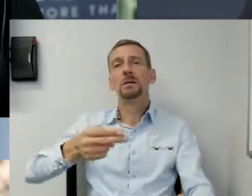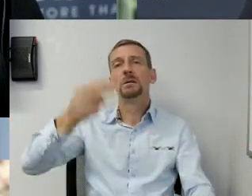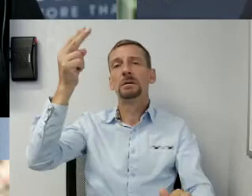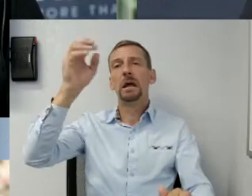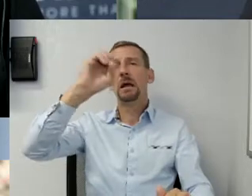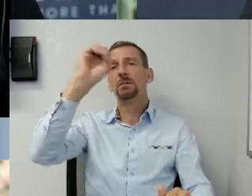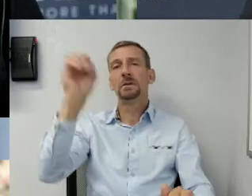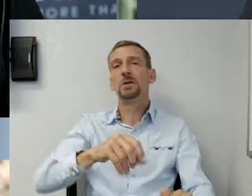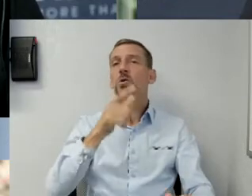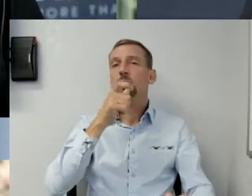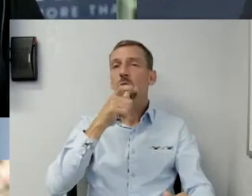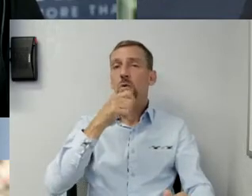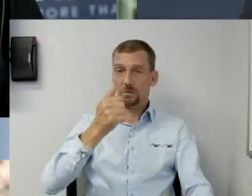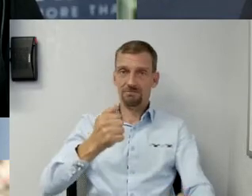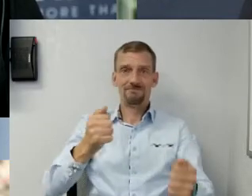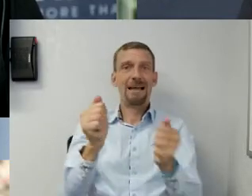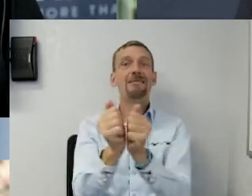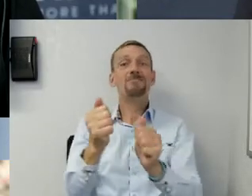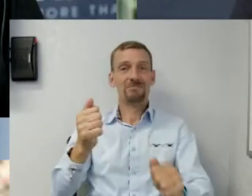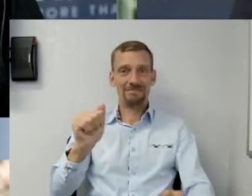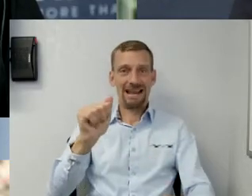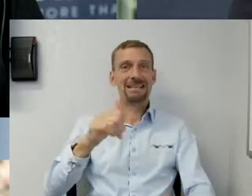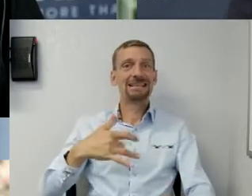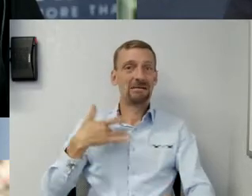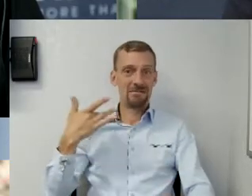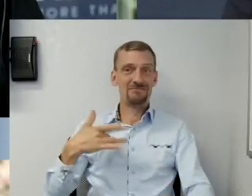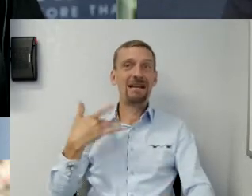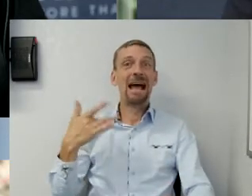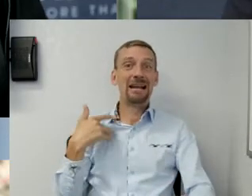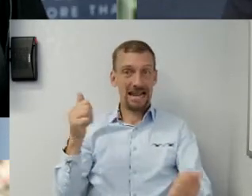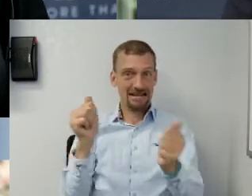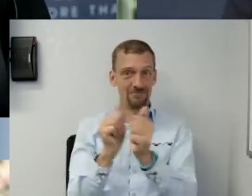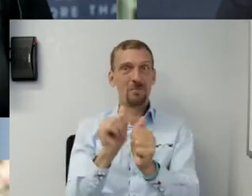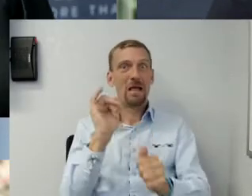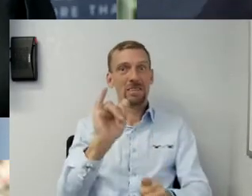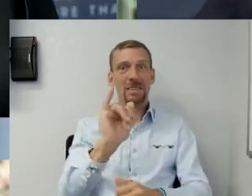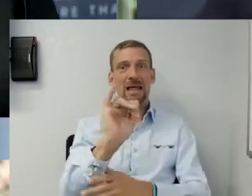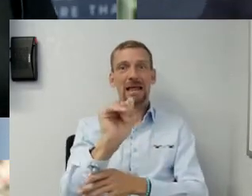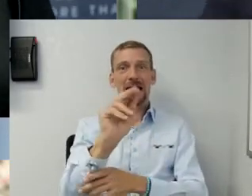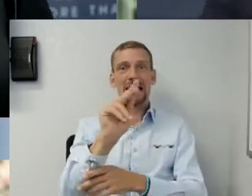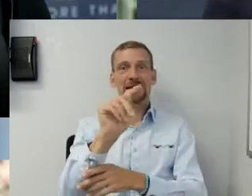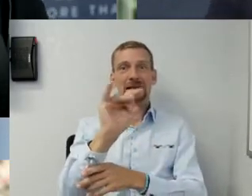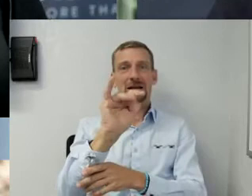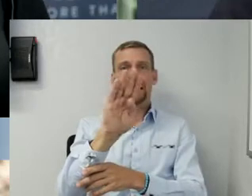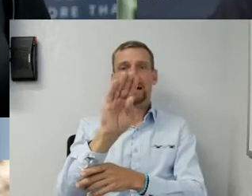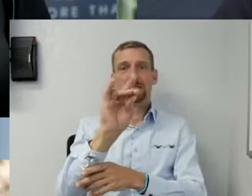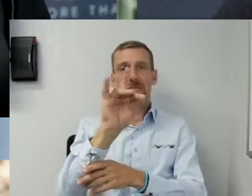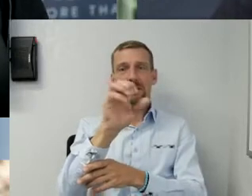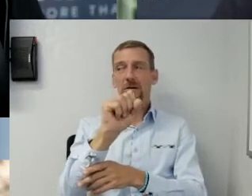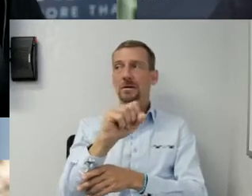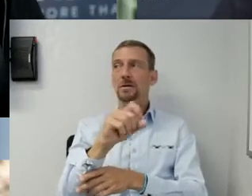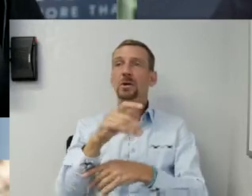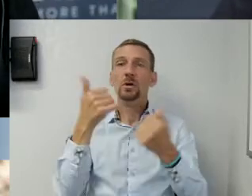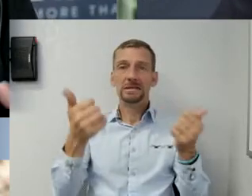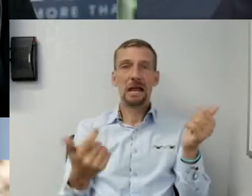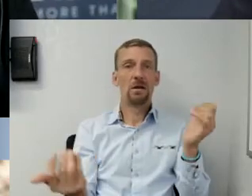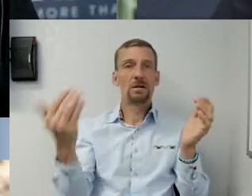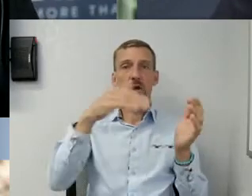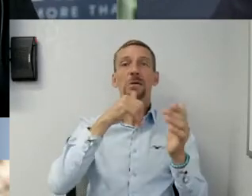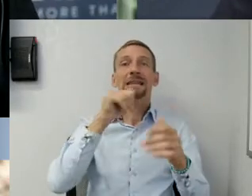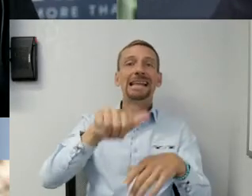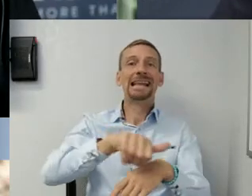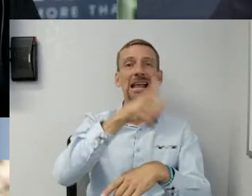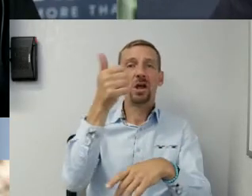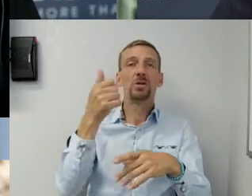were asymptomatic but have the antibodies. Right, very interesting. Okay, another question. Has any information emerged showing the